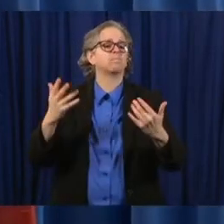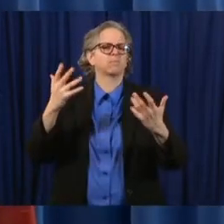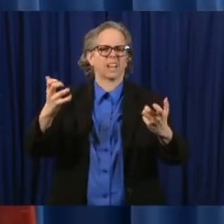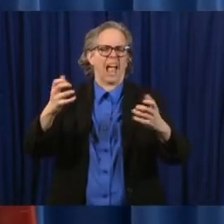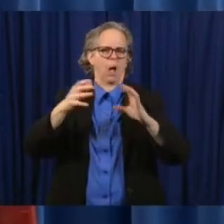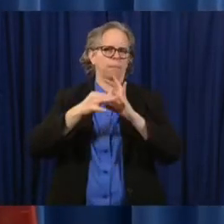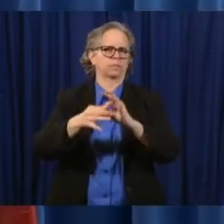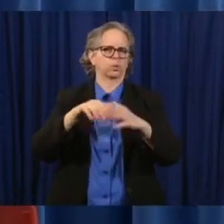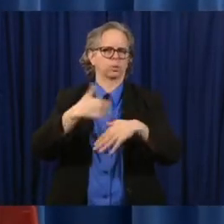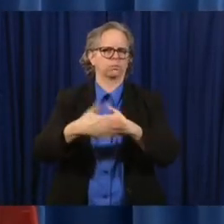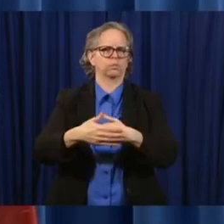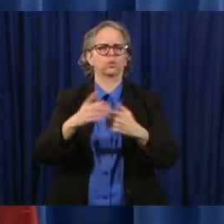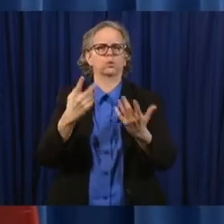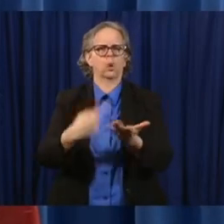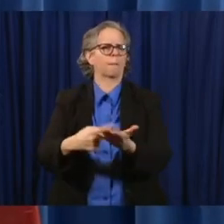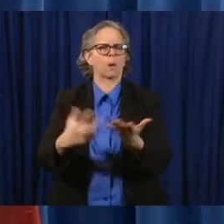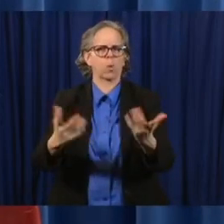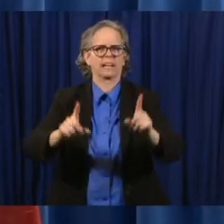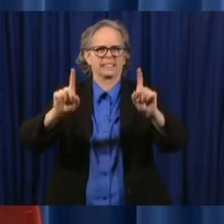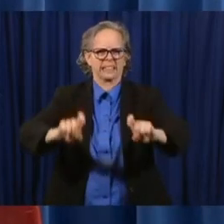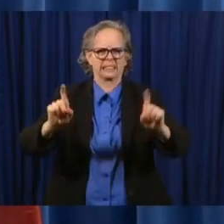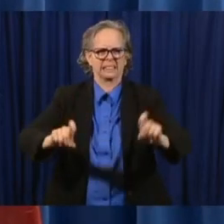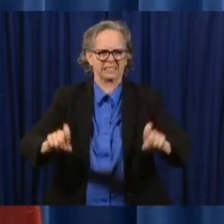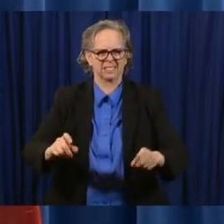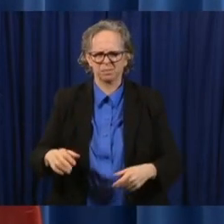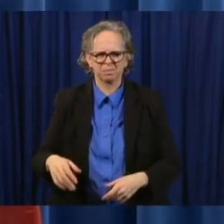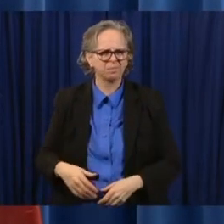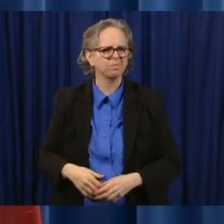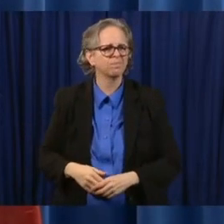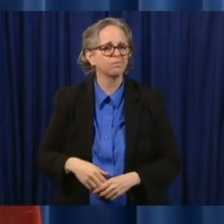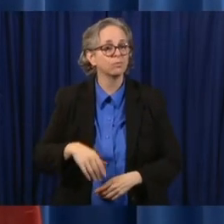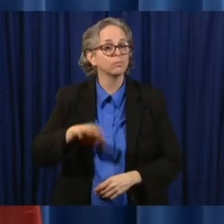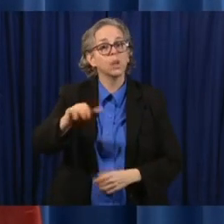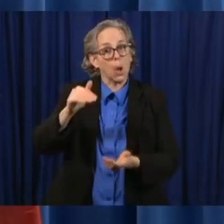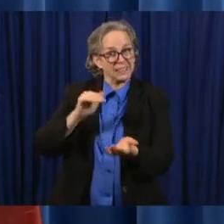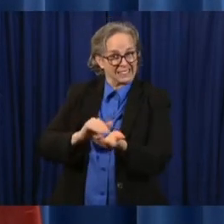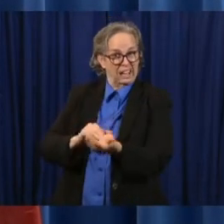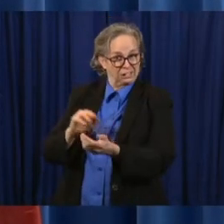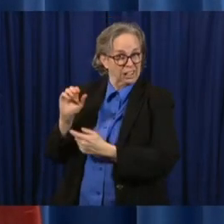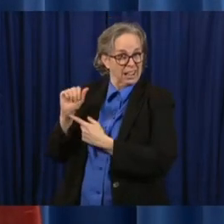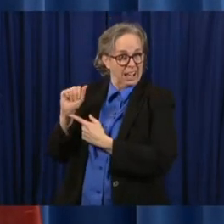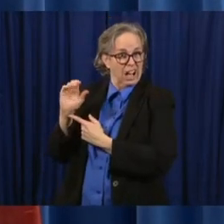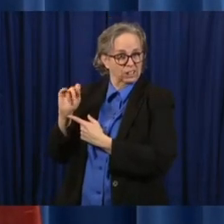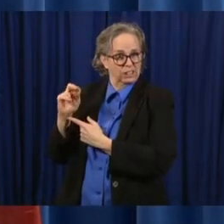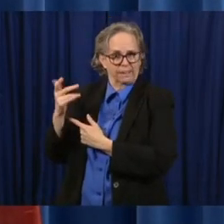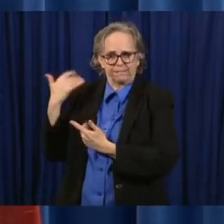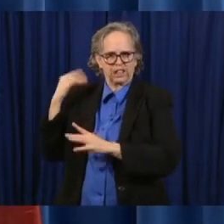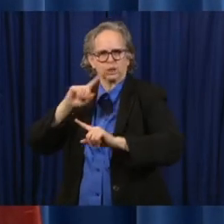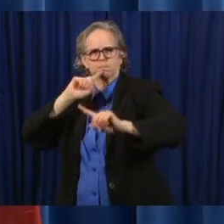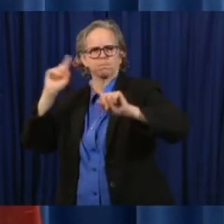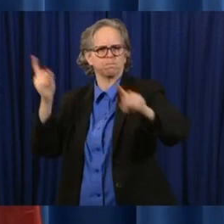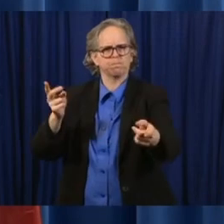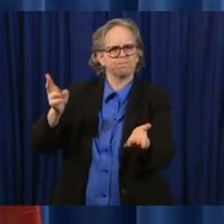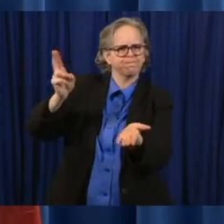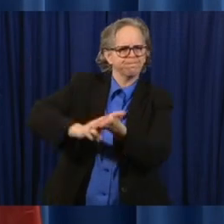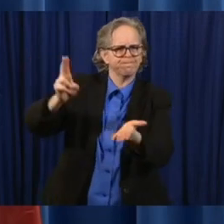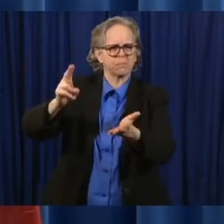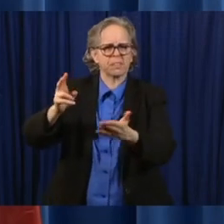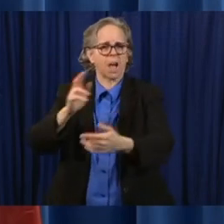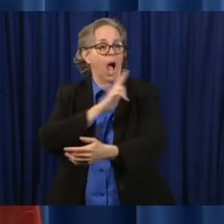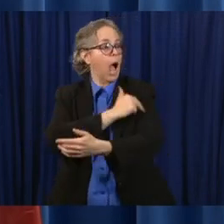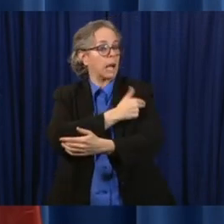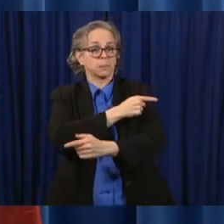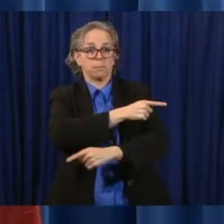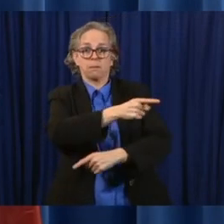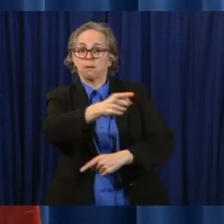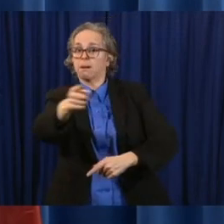ago, Director Acton issued an order for our hospitals not to take their